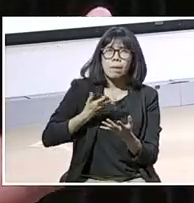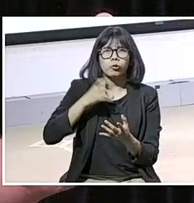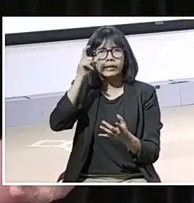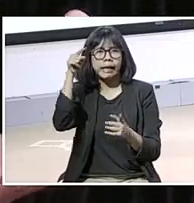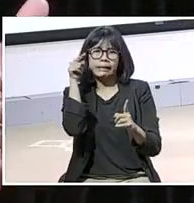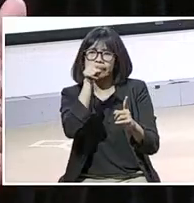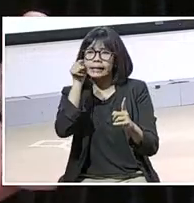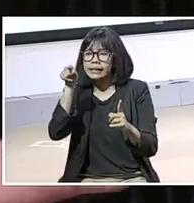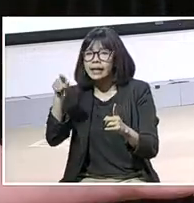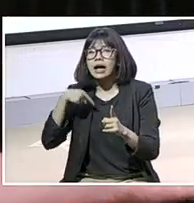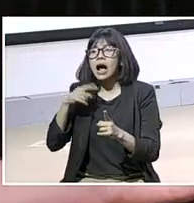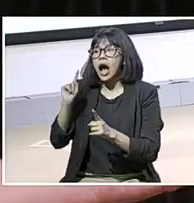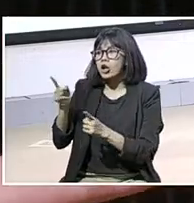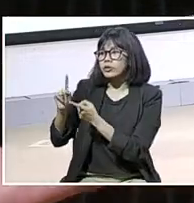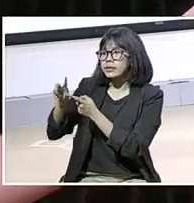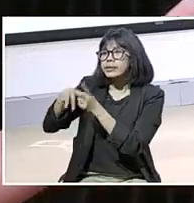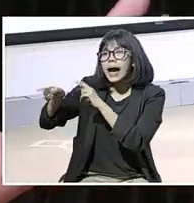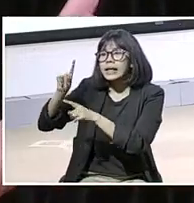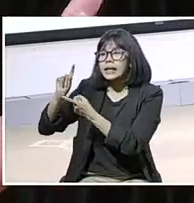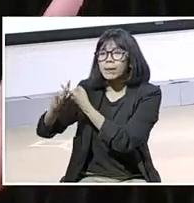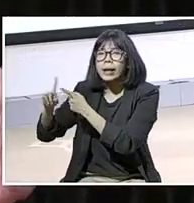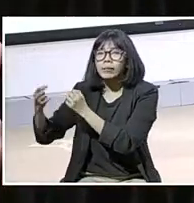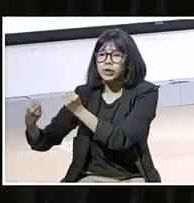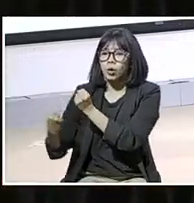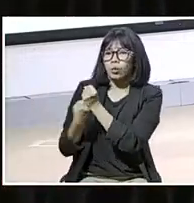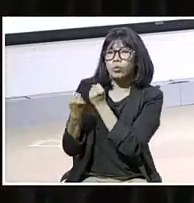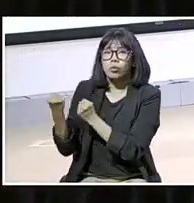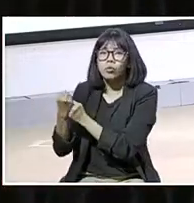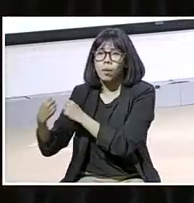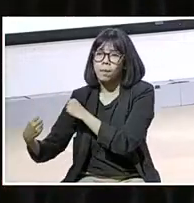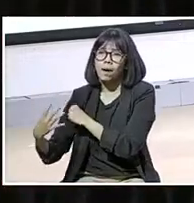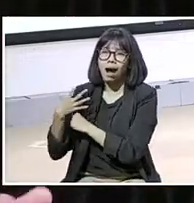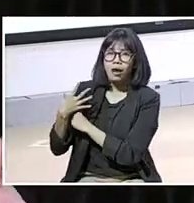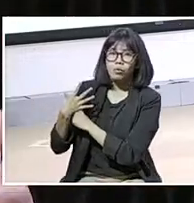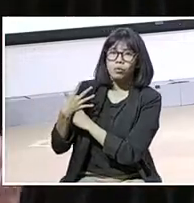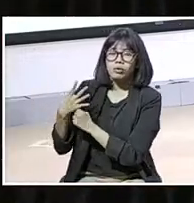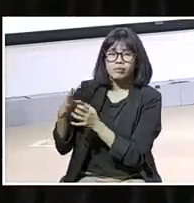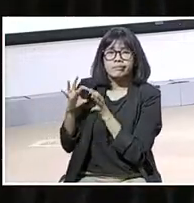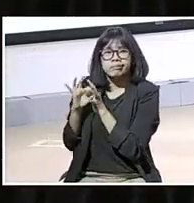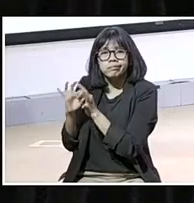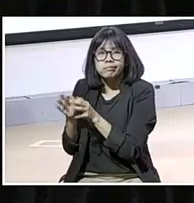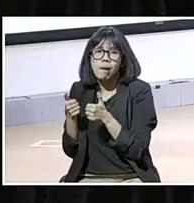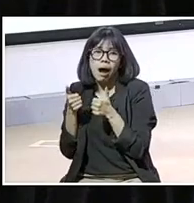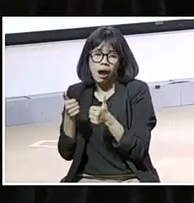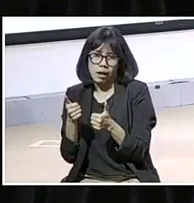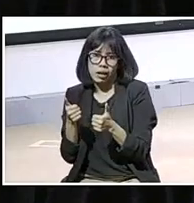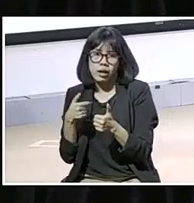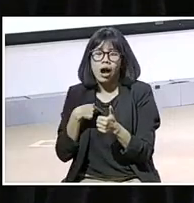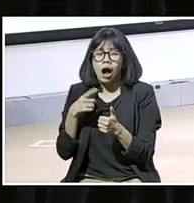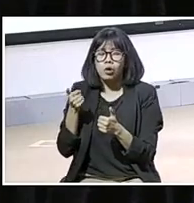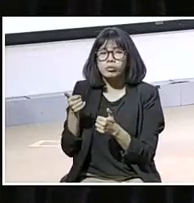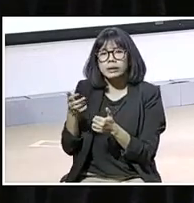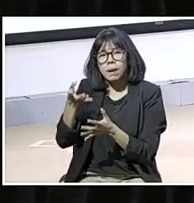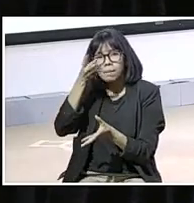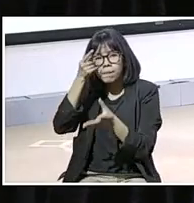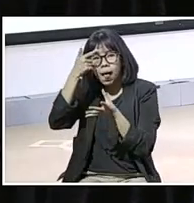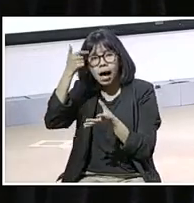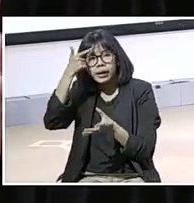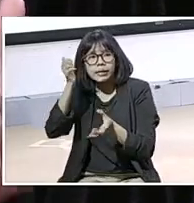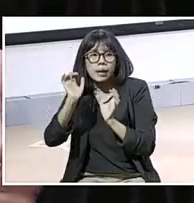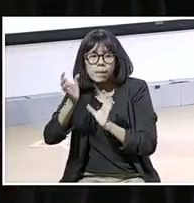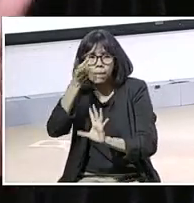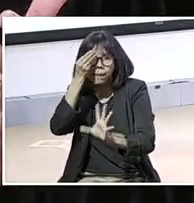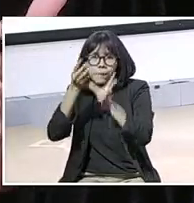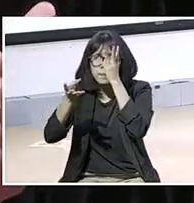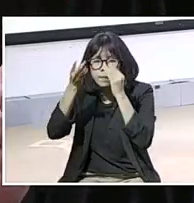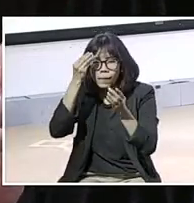And so, you know, even hanging around Crystal with the thing that she does with social justice, I learned from her with things